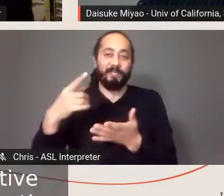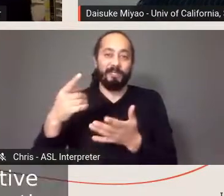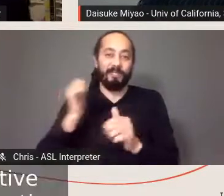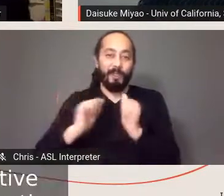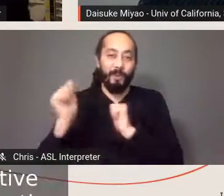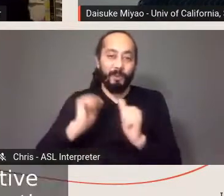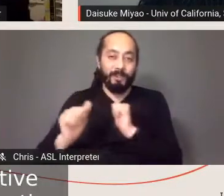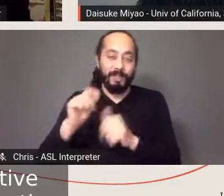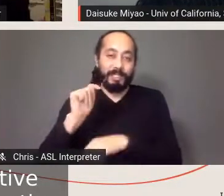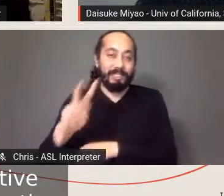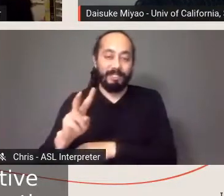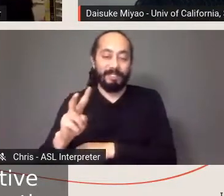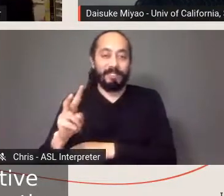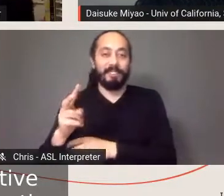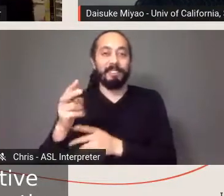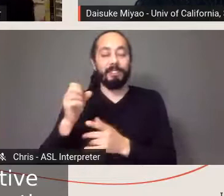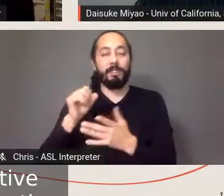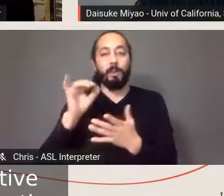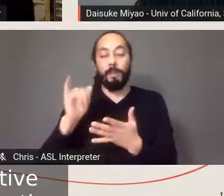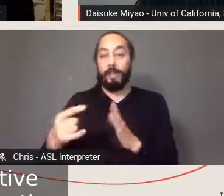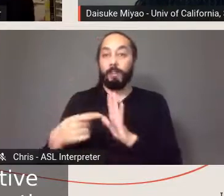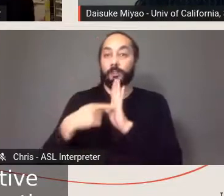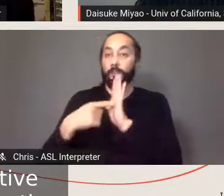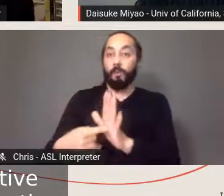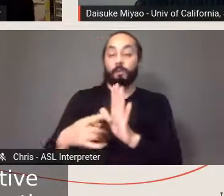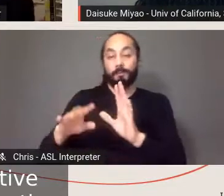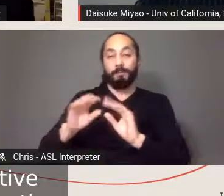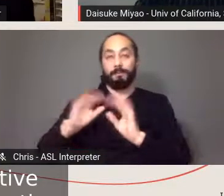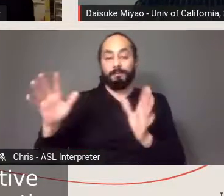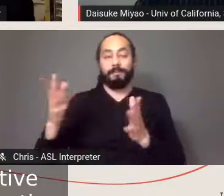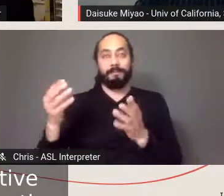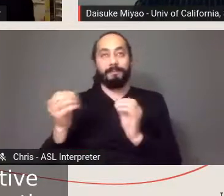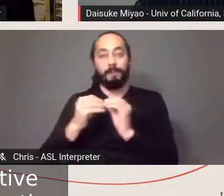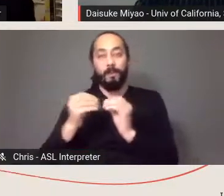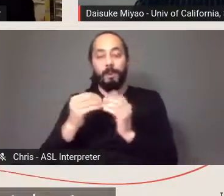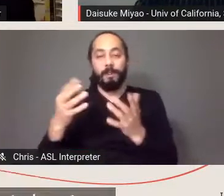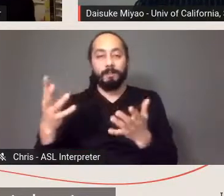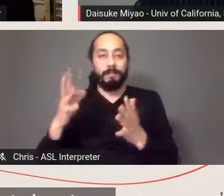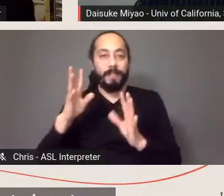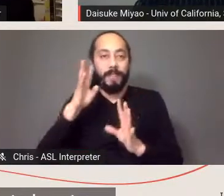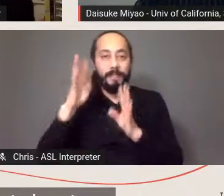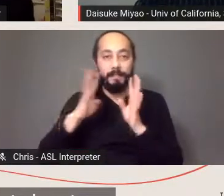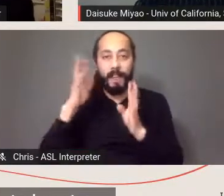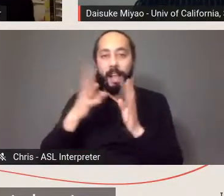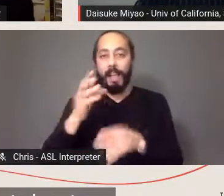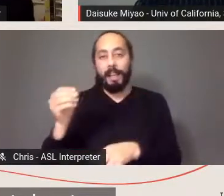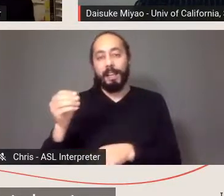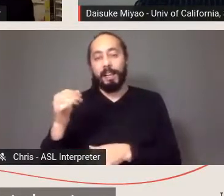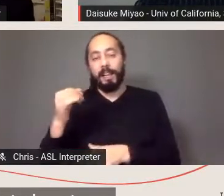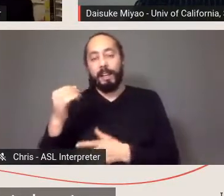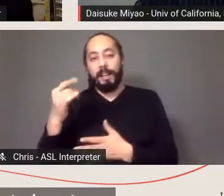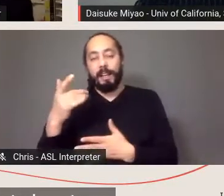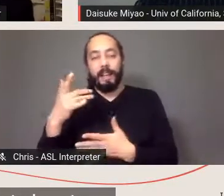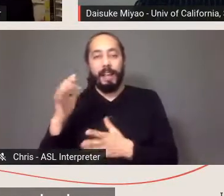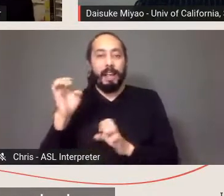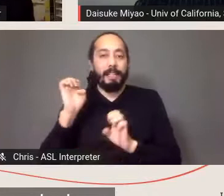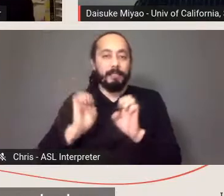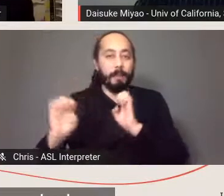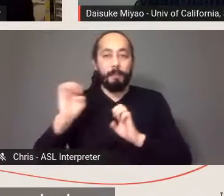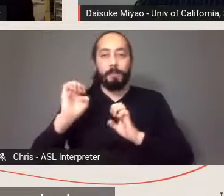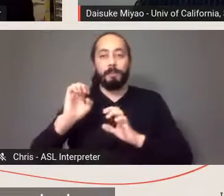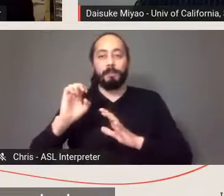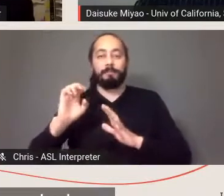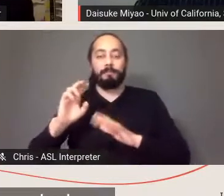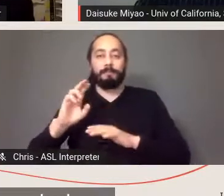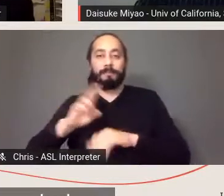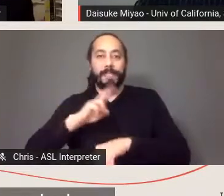is indicative of the more innovative and I think experimental nature of